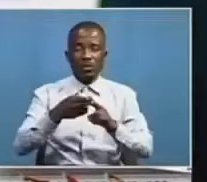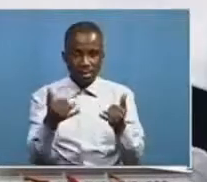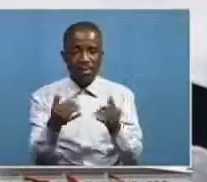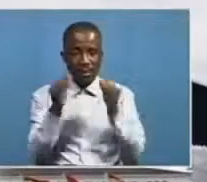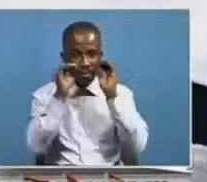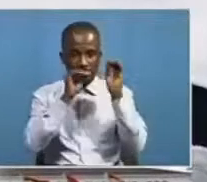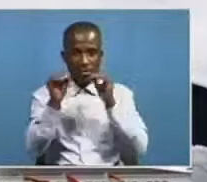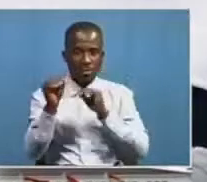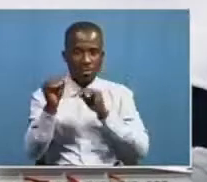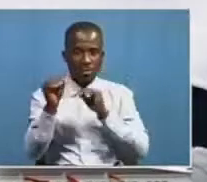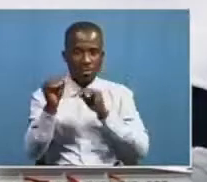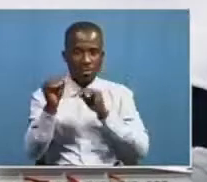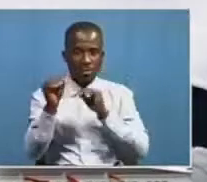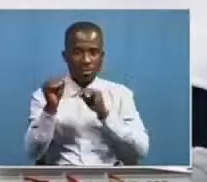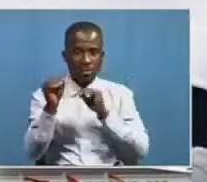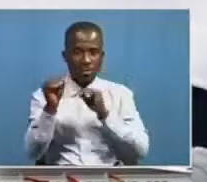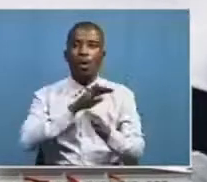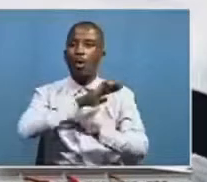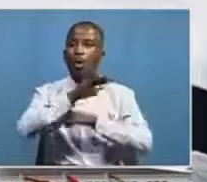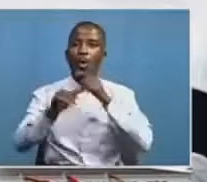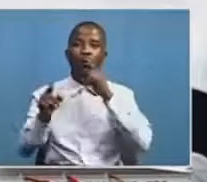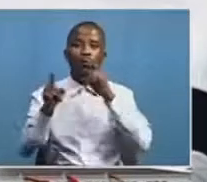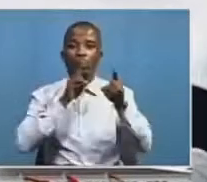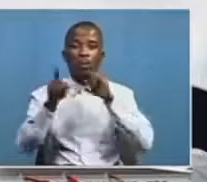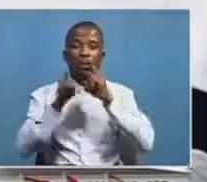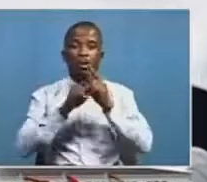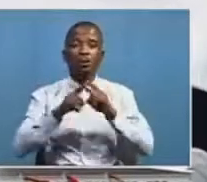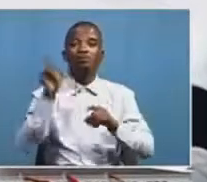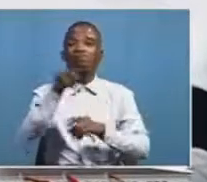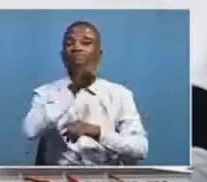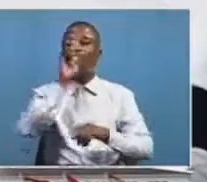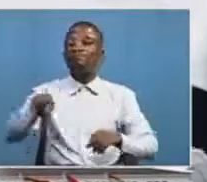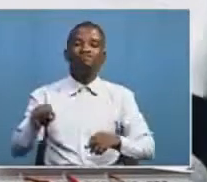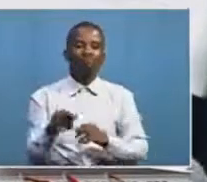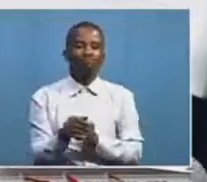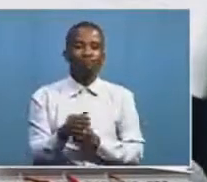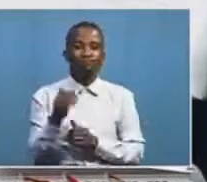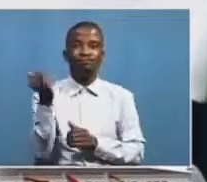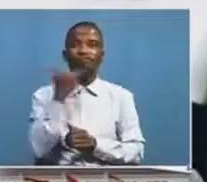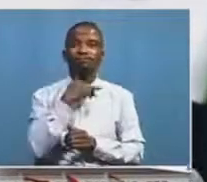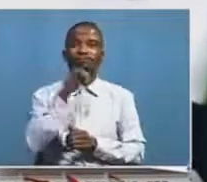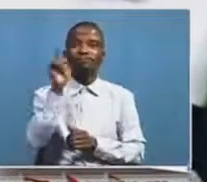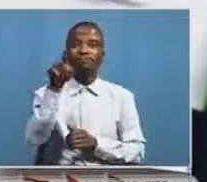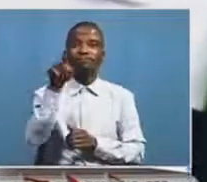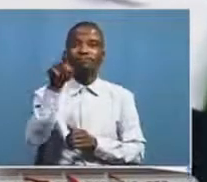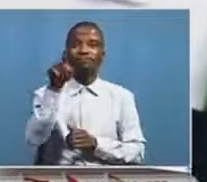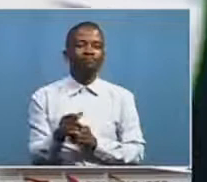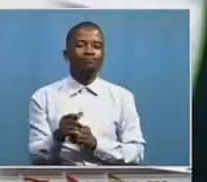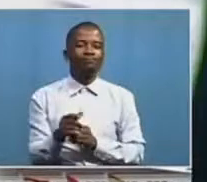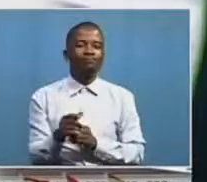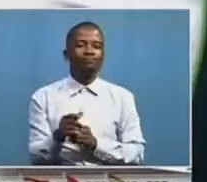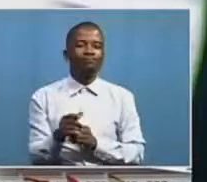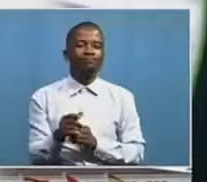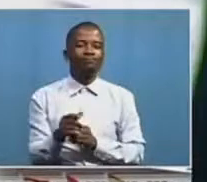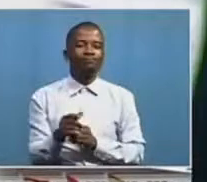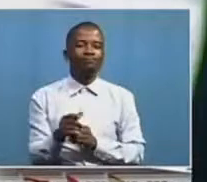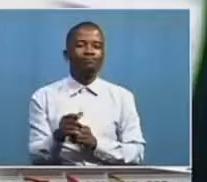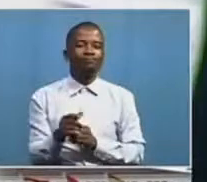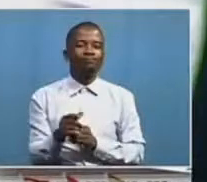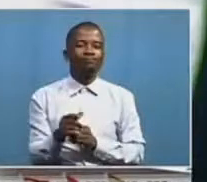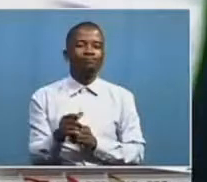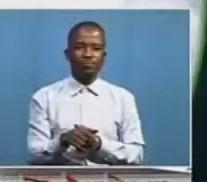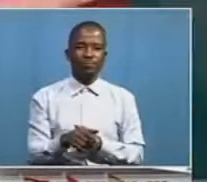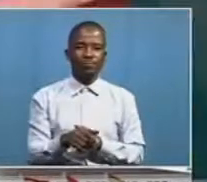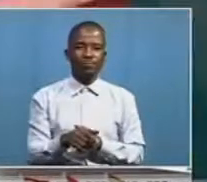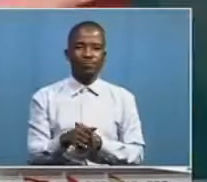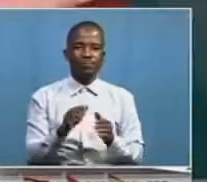observed already that this allegation was not proof as expected of the petitioner. However, assuming the